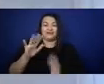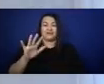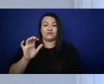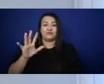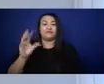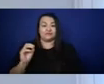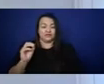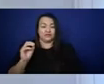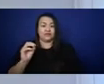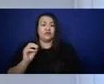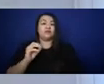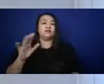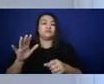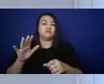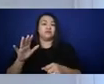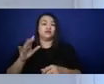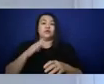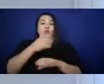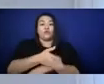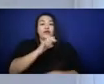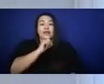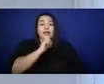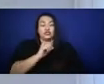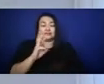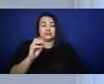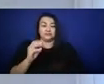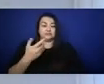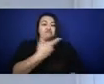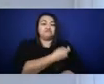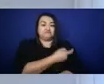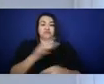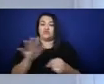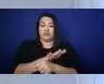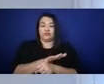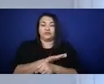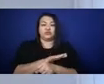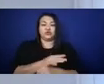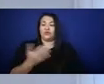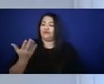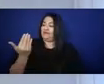to 170,000 first doses and